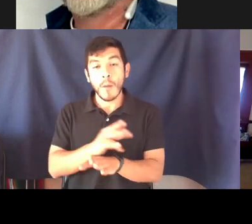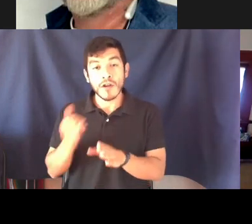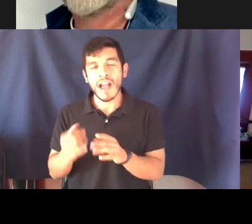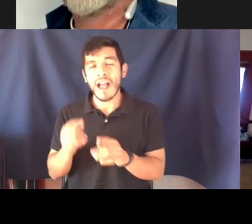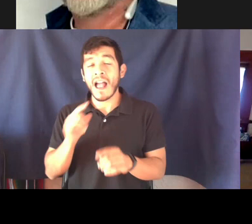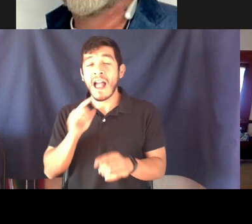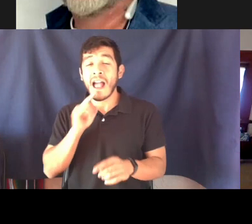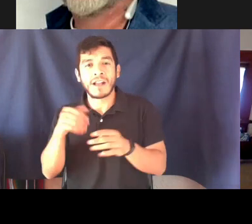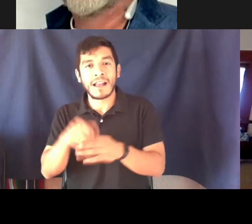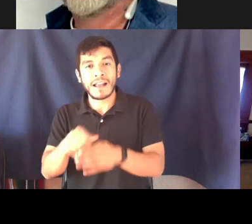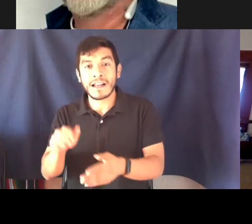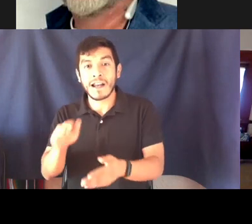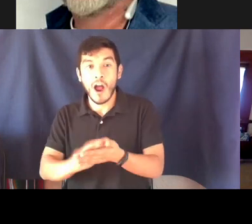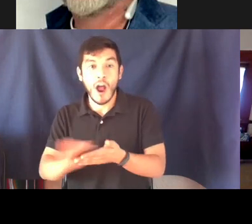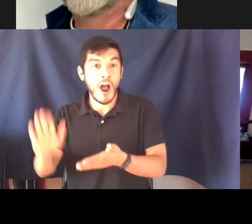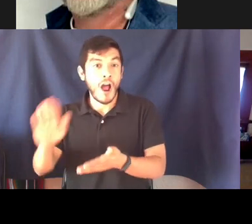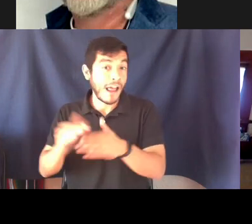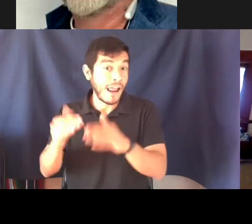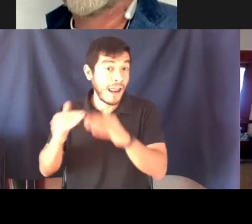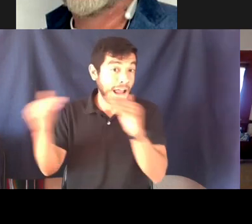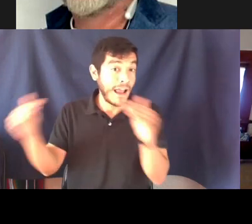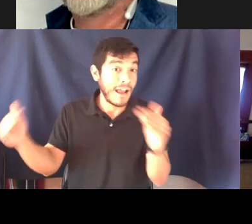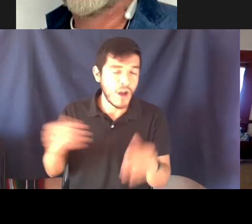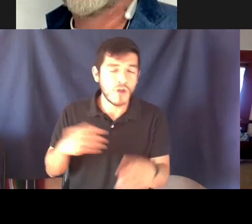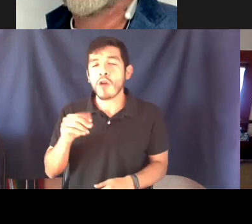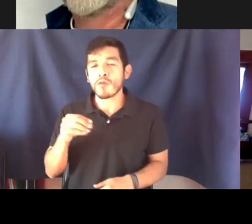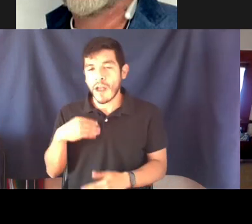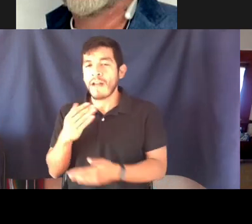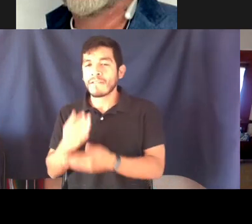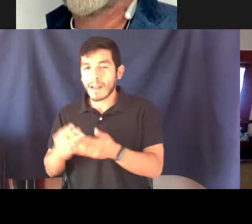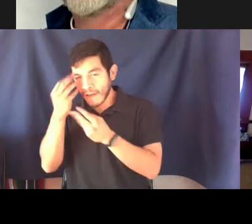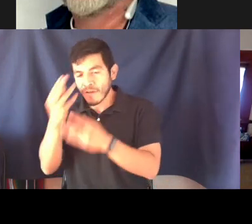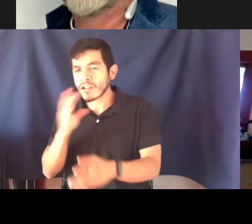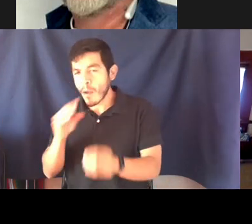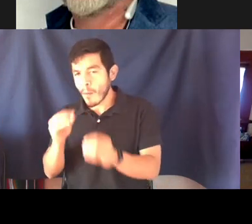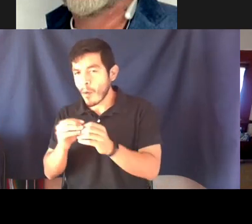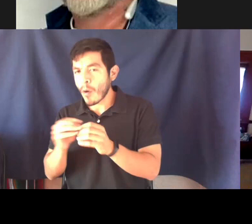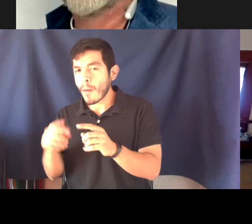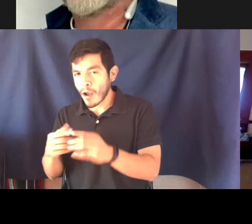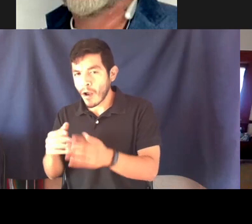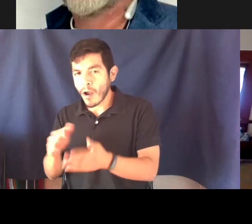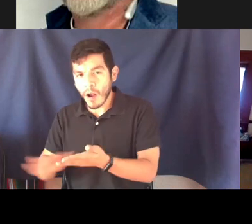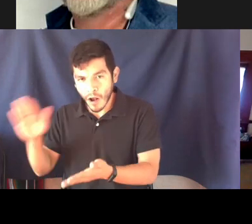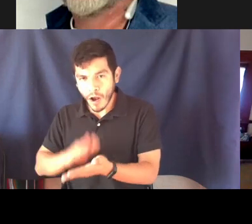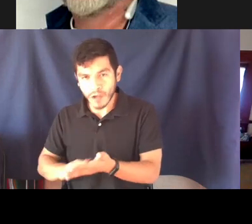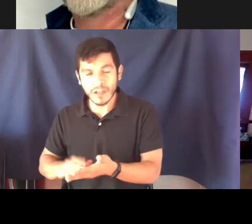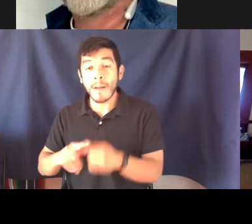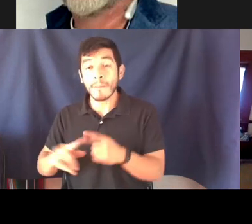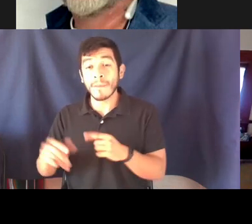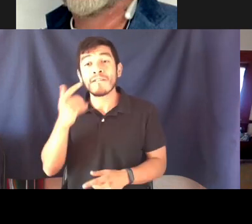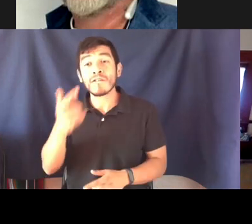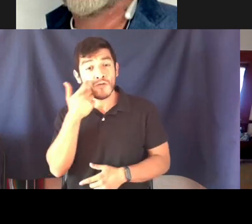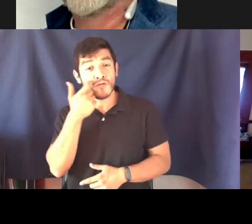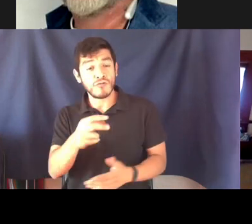have a slide in here that speaks more to that. But if you pick this up and you're like, oh, this seems more like for people working with